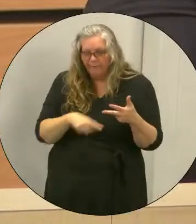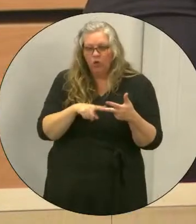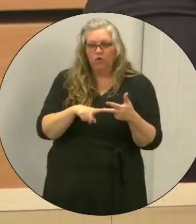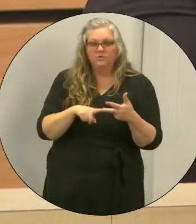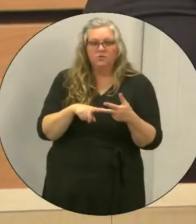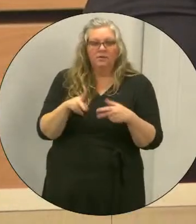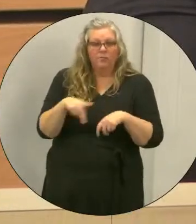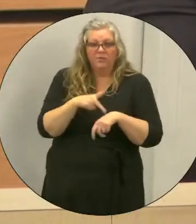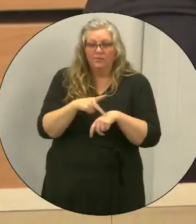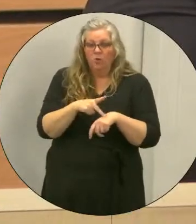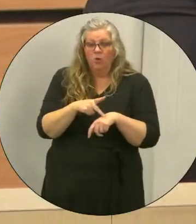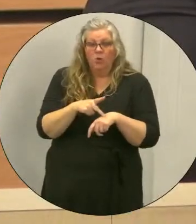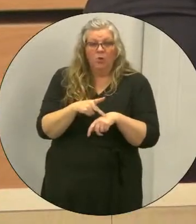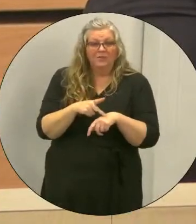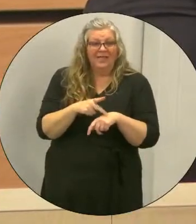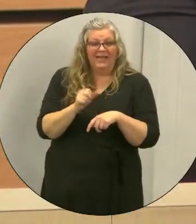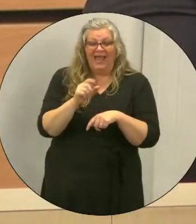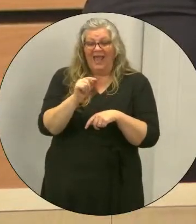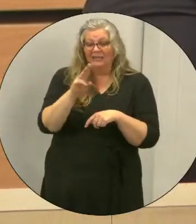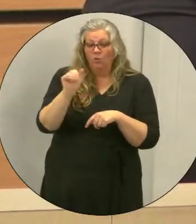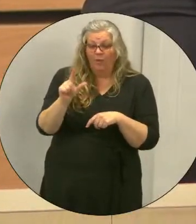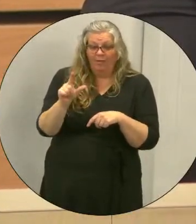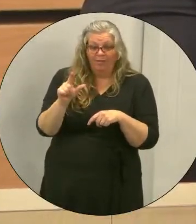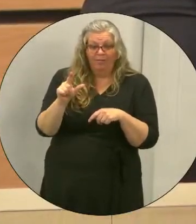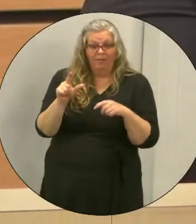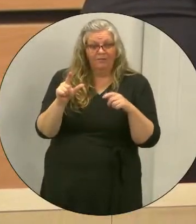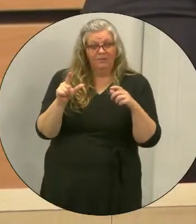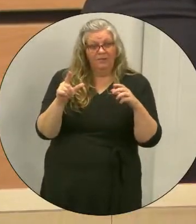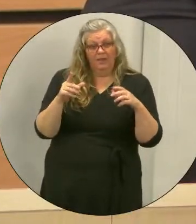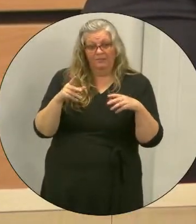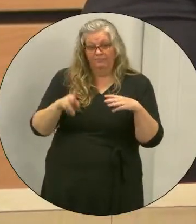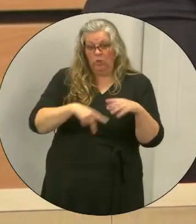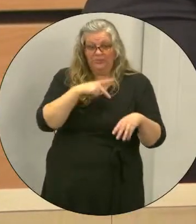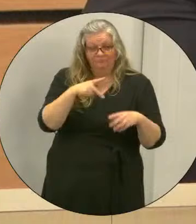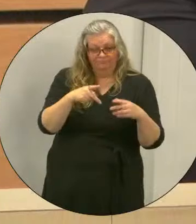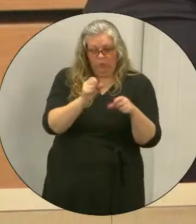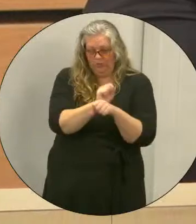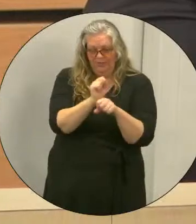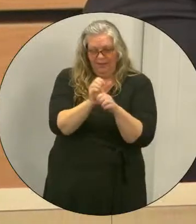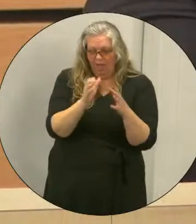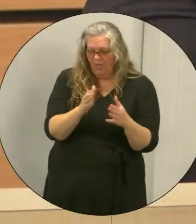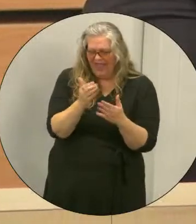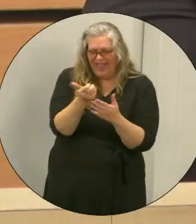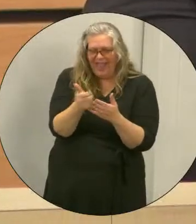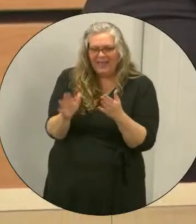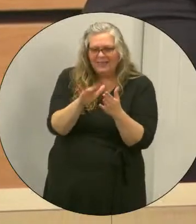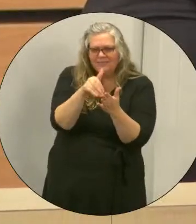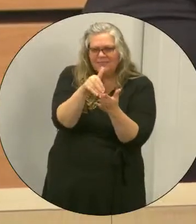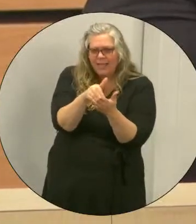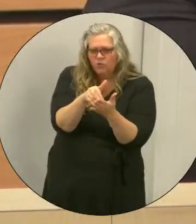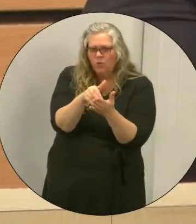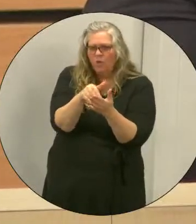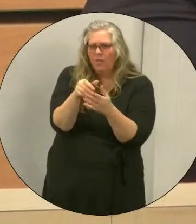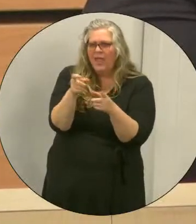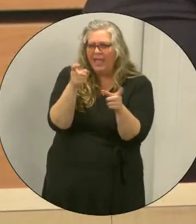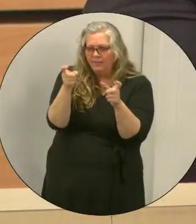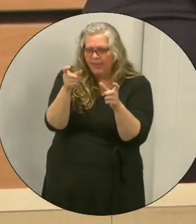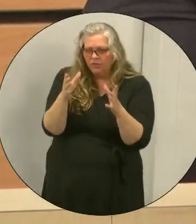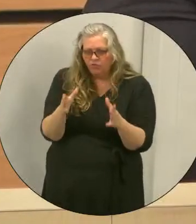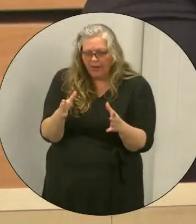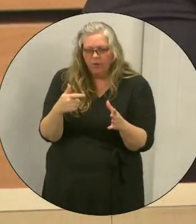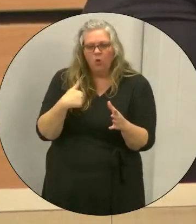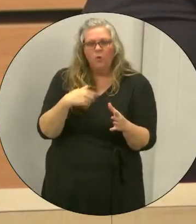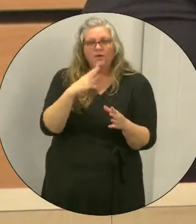principals and at-will cabinet-level personnel, any central administrators for the sake of stability. We've talked about we